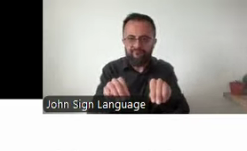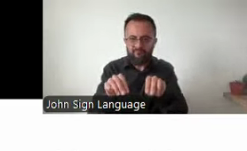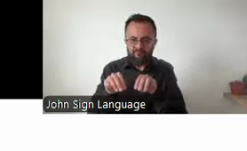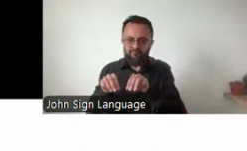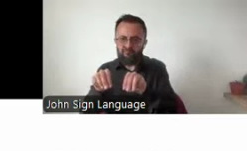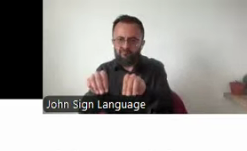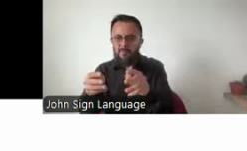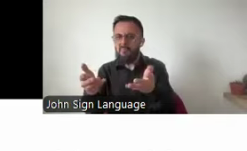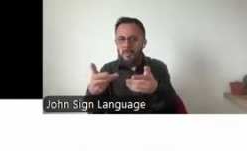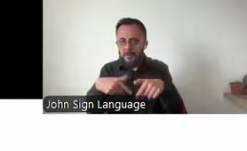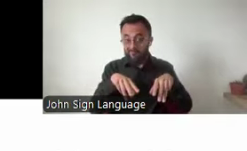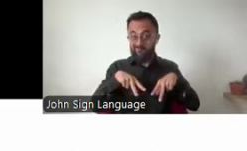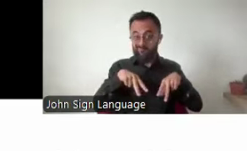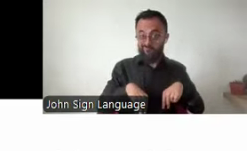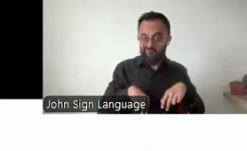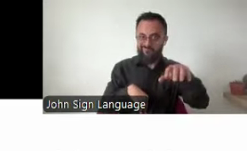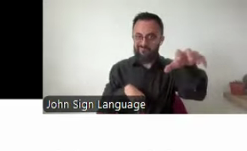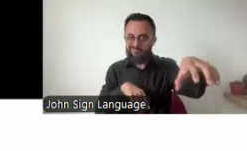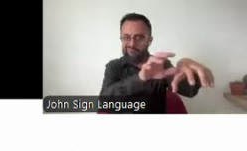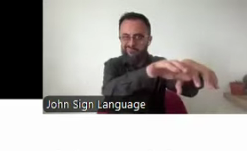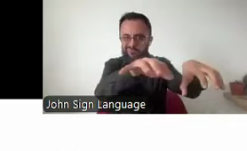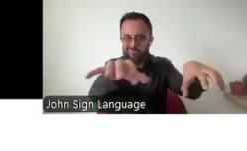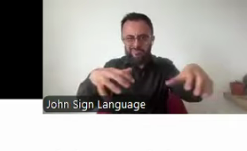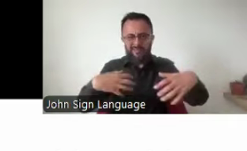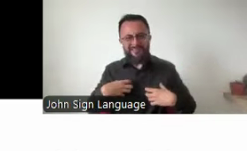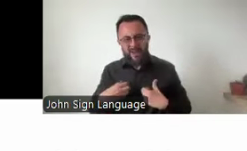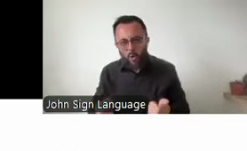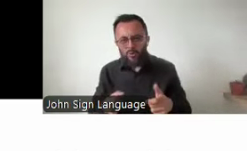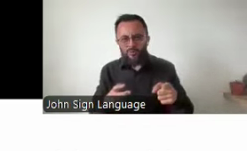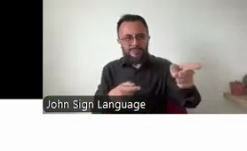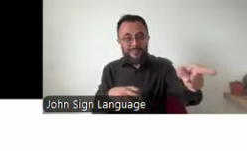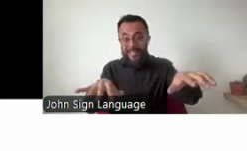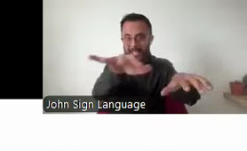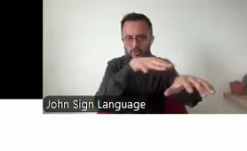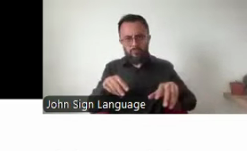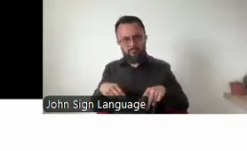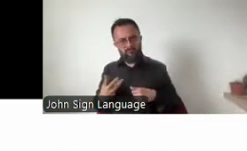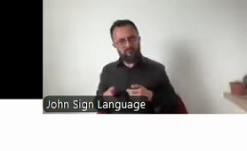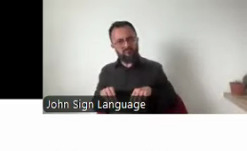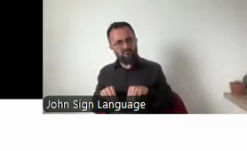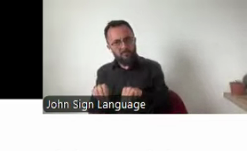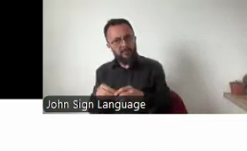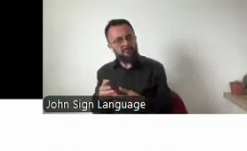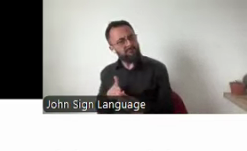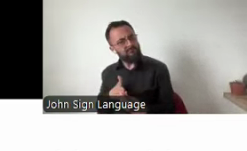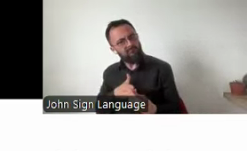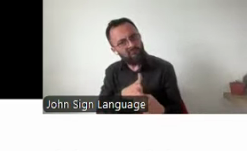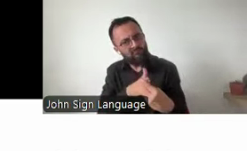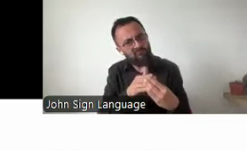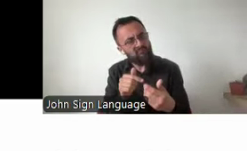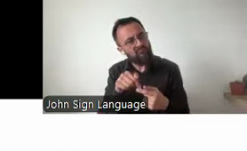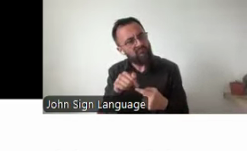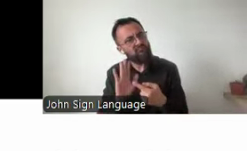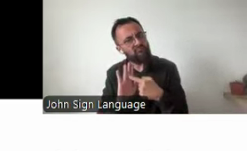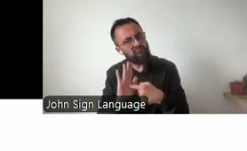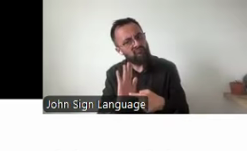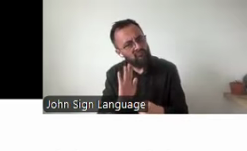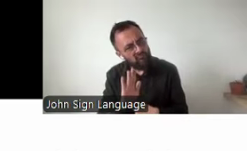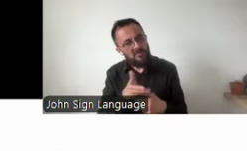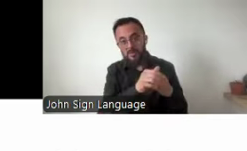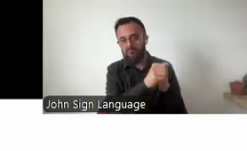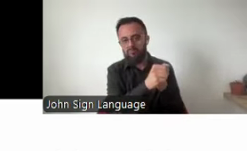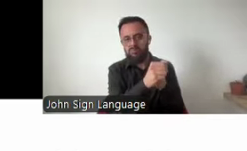with disabilities. It's really providing a methodology, a step-by-step process to support member